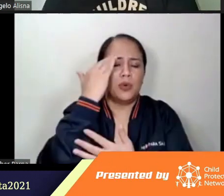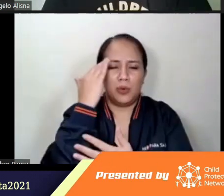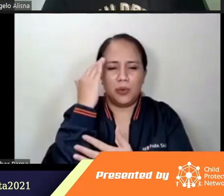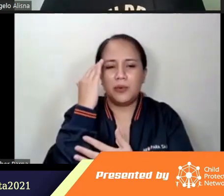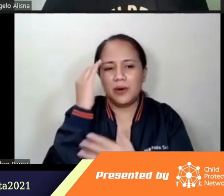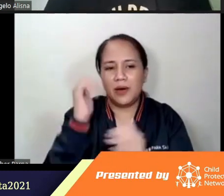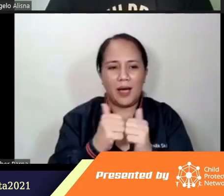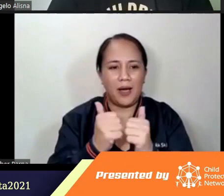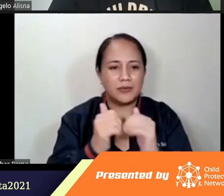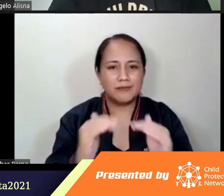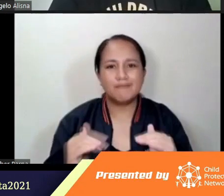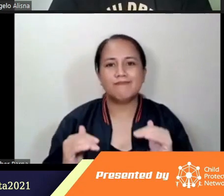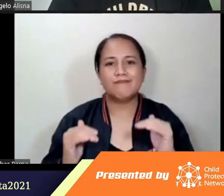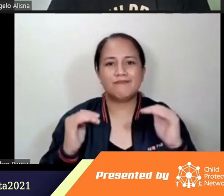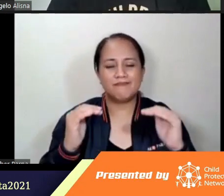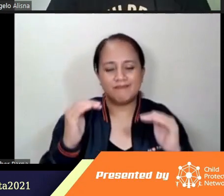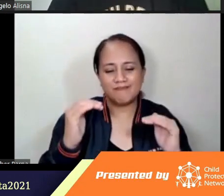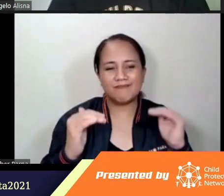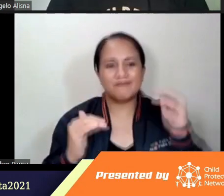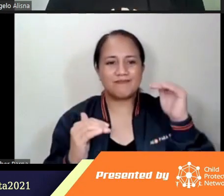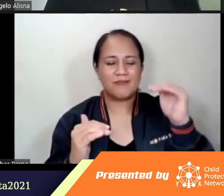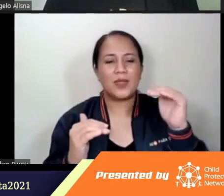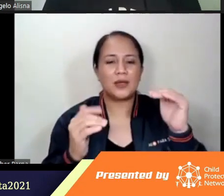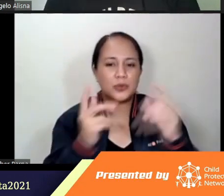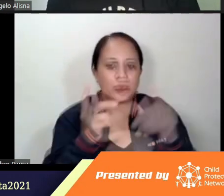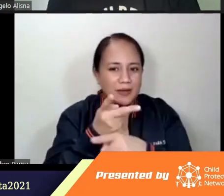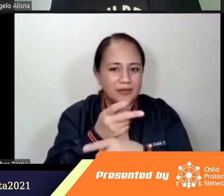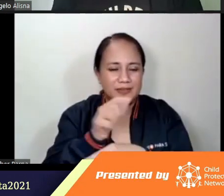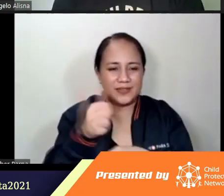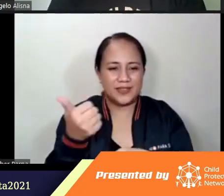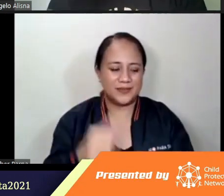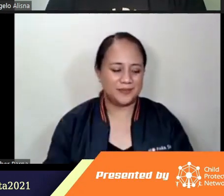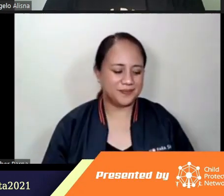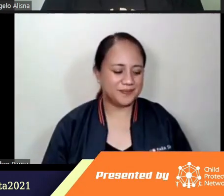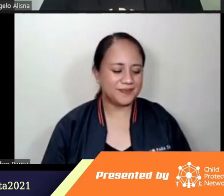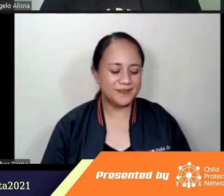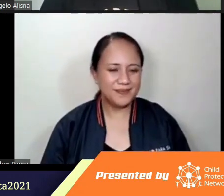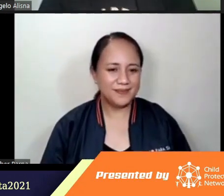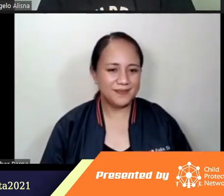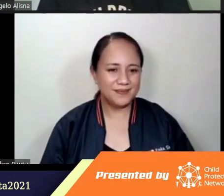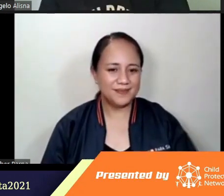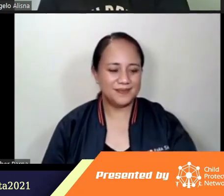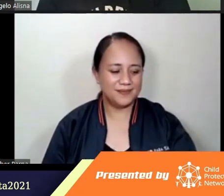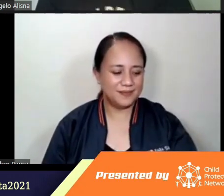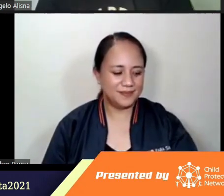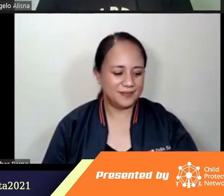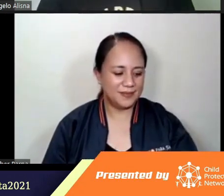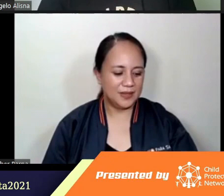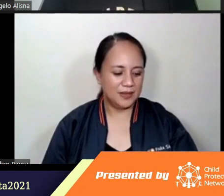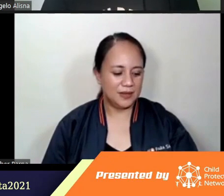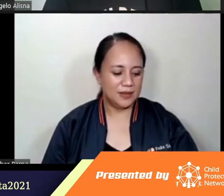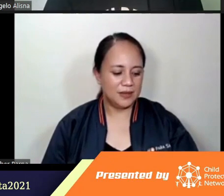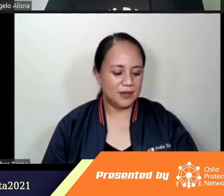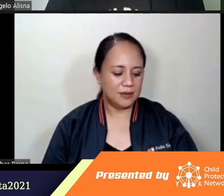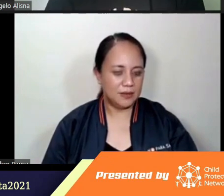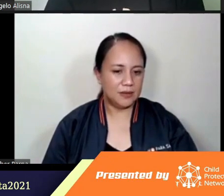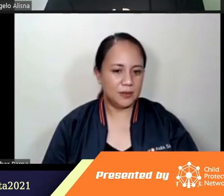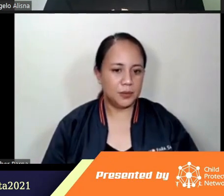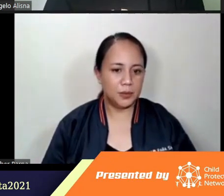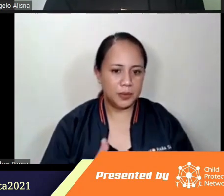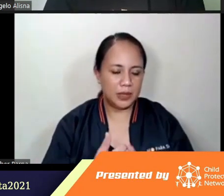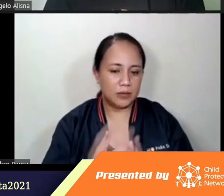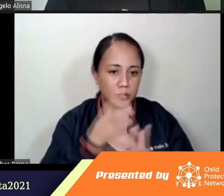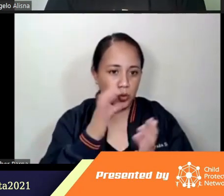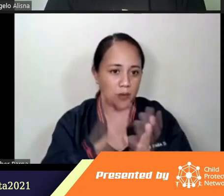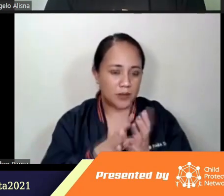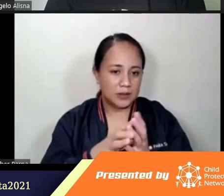how to step up and really care for each other. So thank you so much. Now, I'm seeing comments sa ating chat